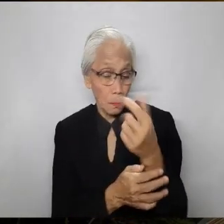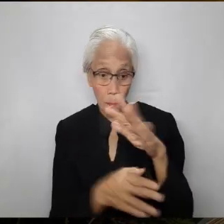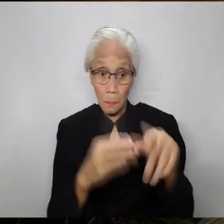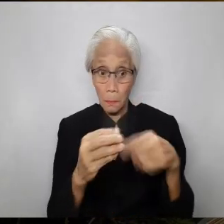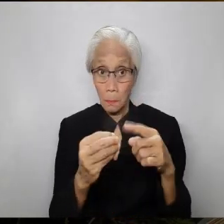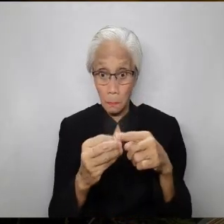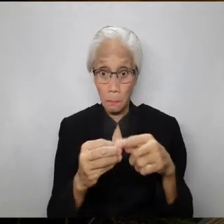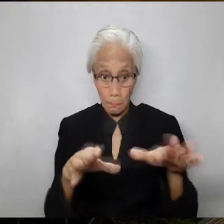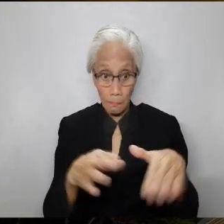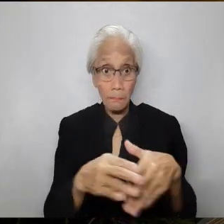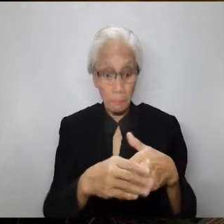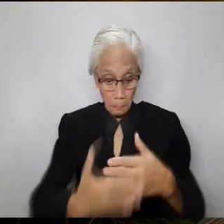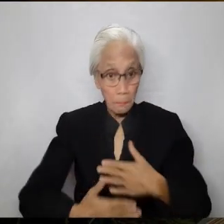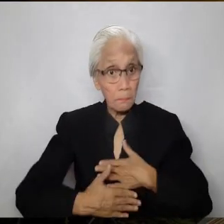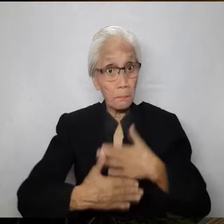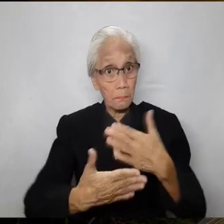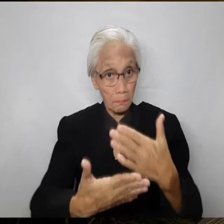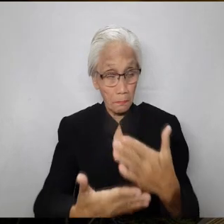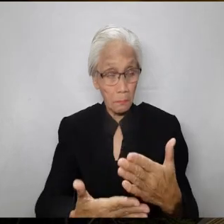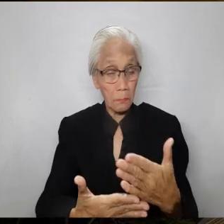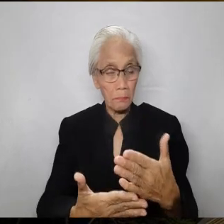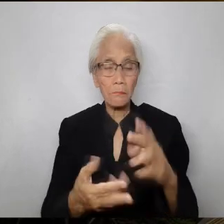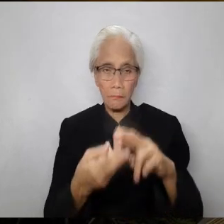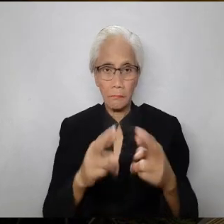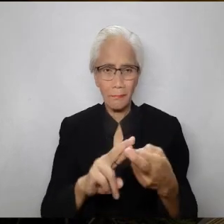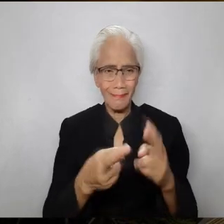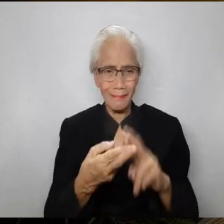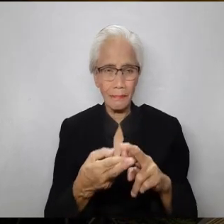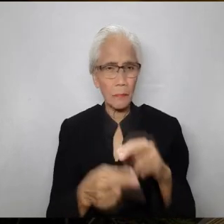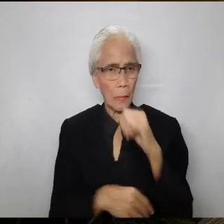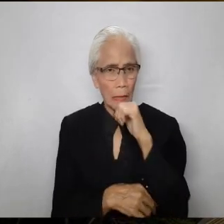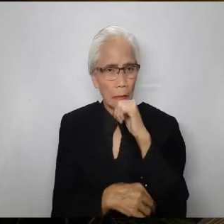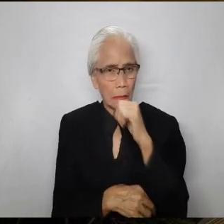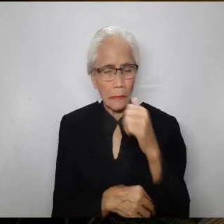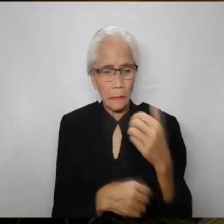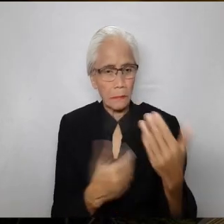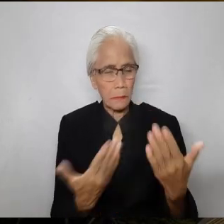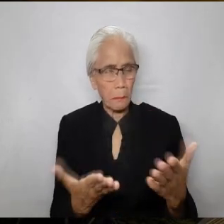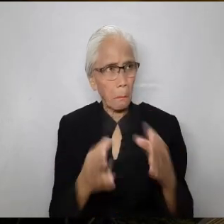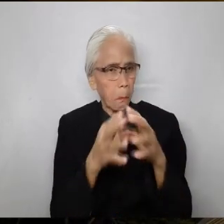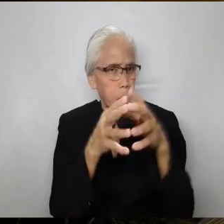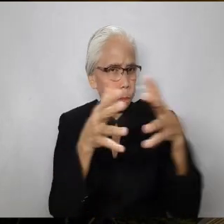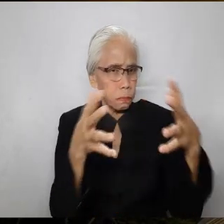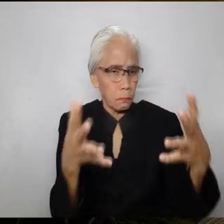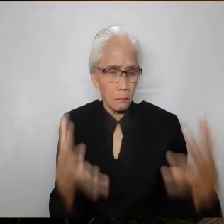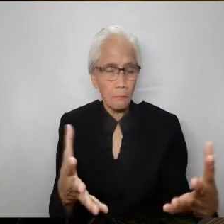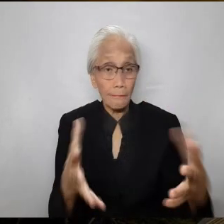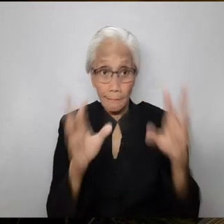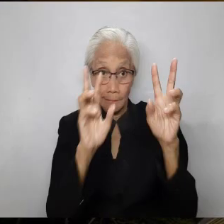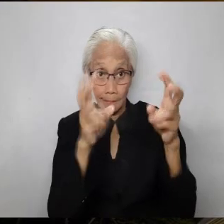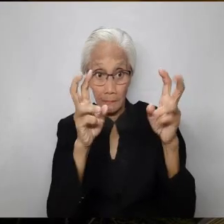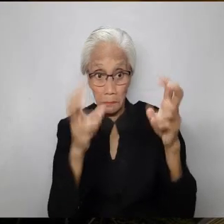about commitment in marriage and relationships. No, this is not about the broad topic of